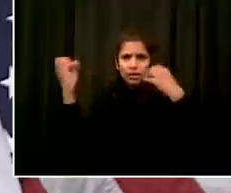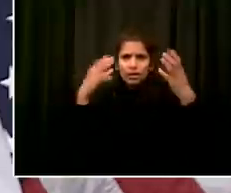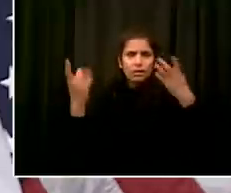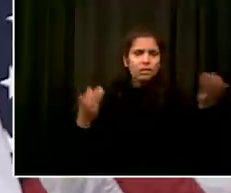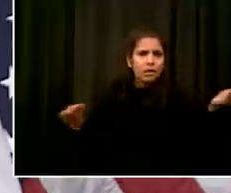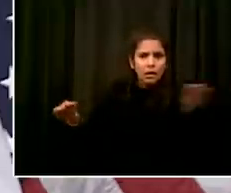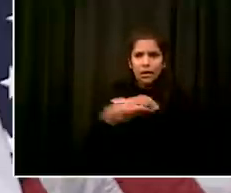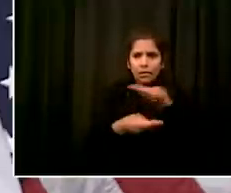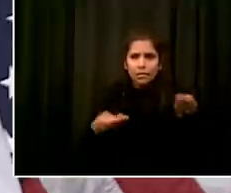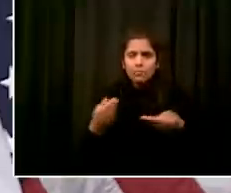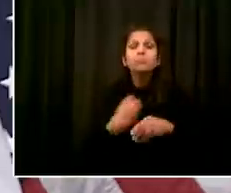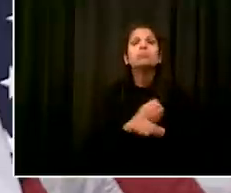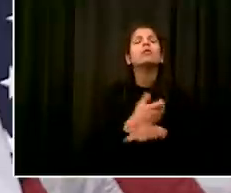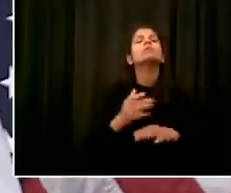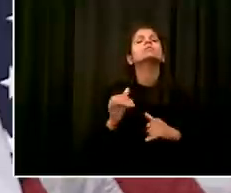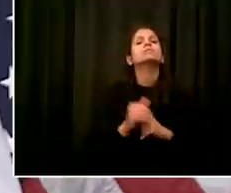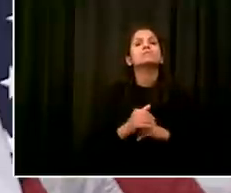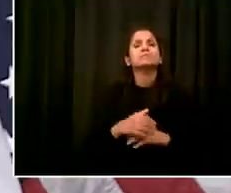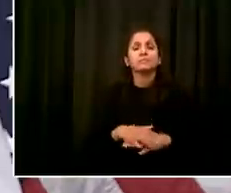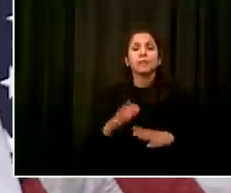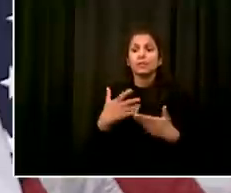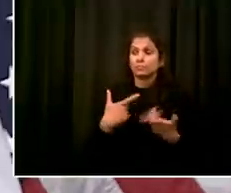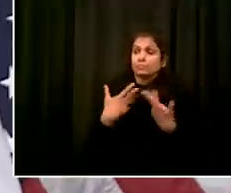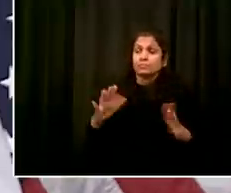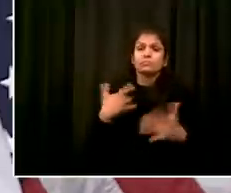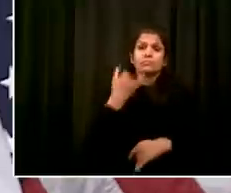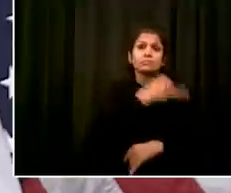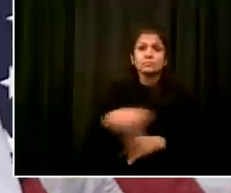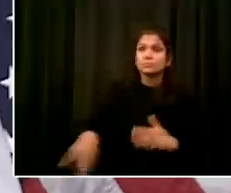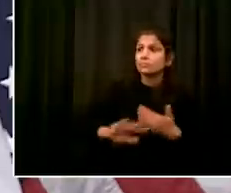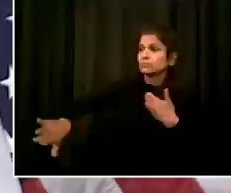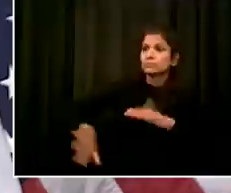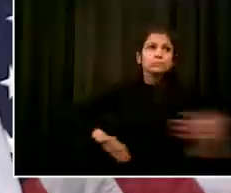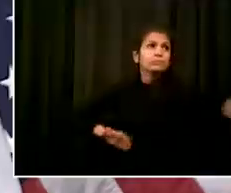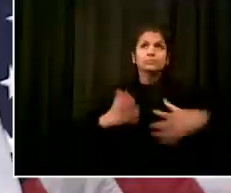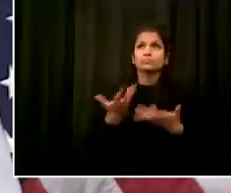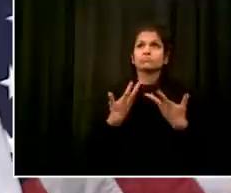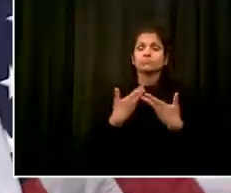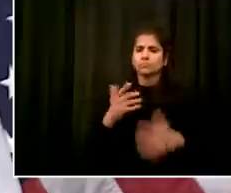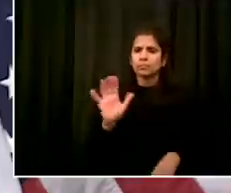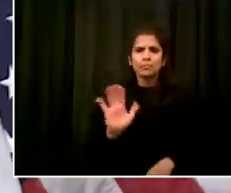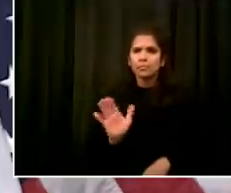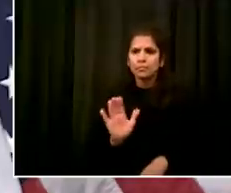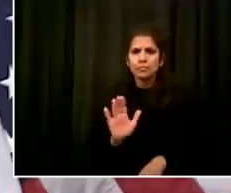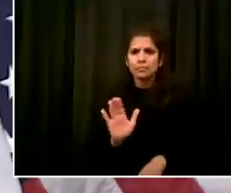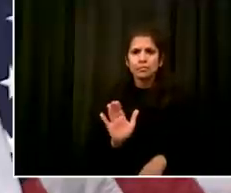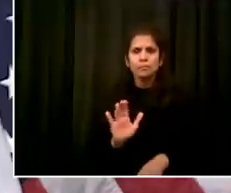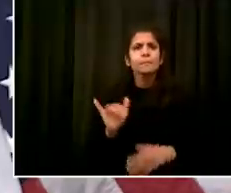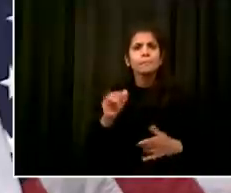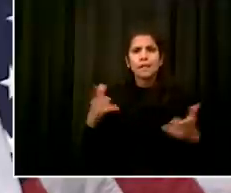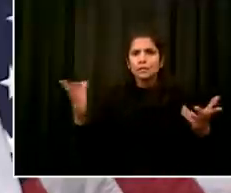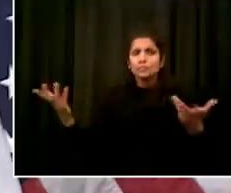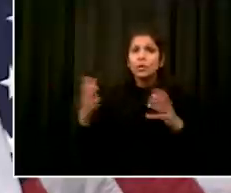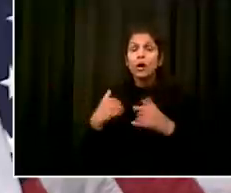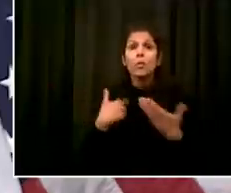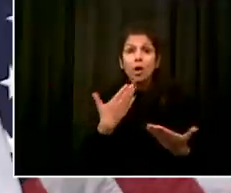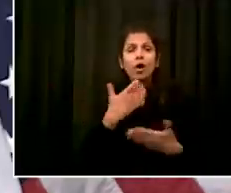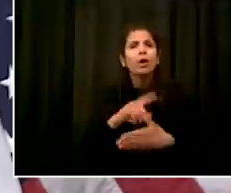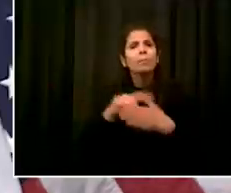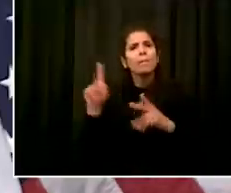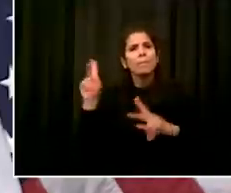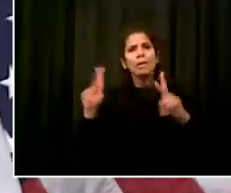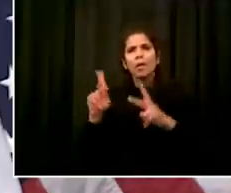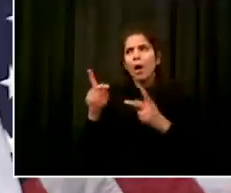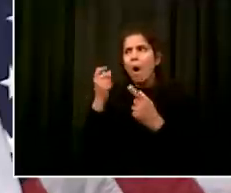And more Occupy leaders started to see the humanity in the police. The police saw the humanity in the Occupy movement and the people